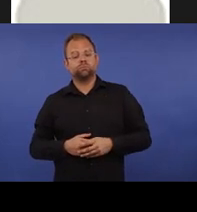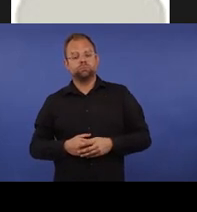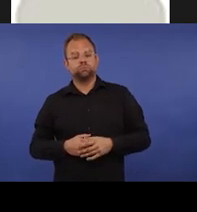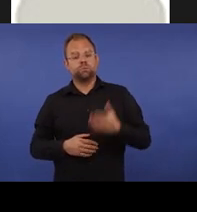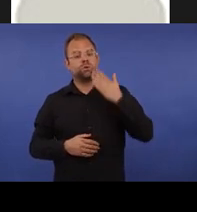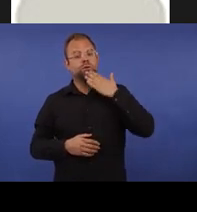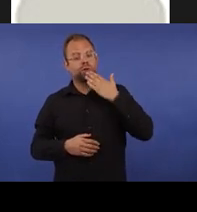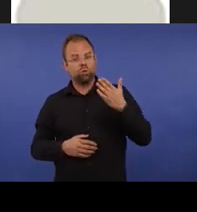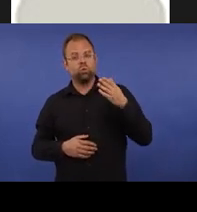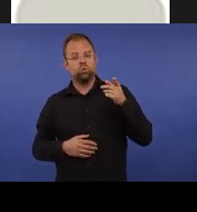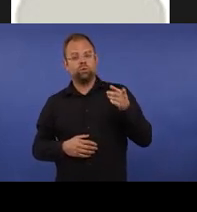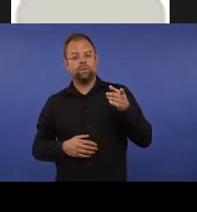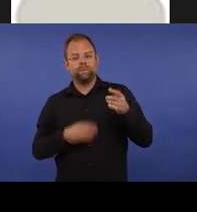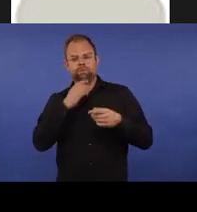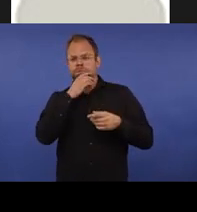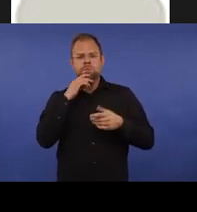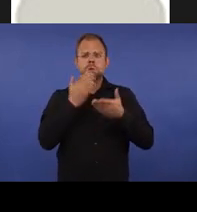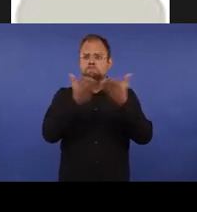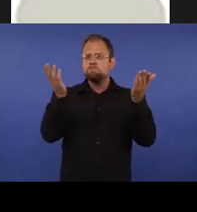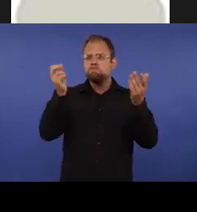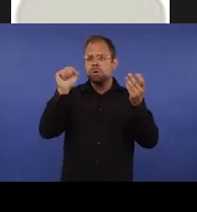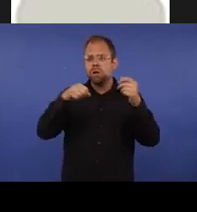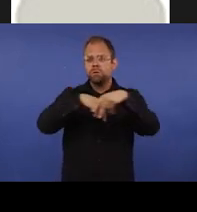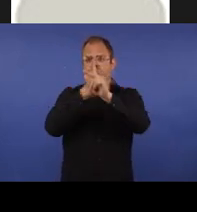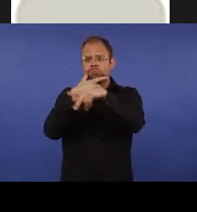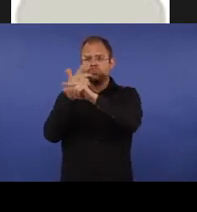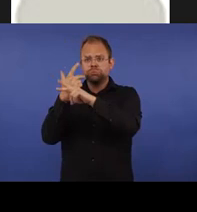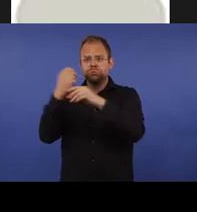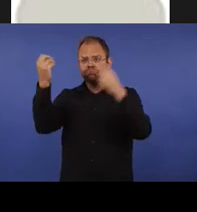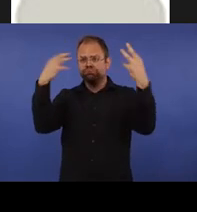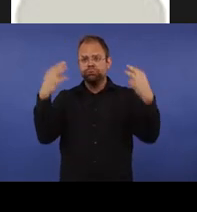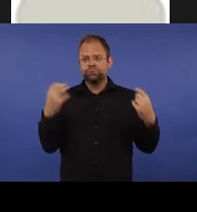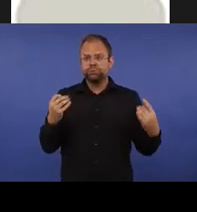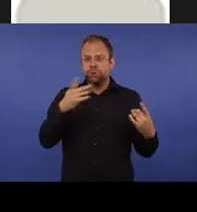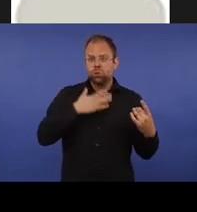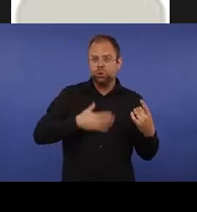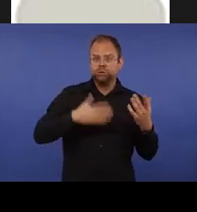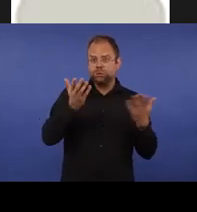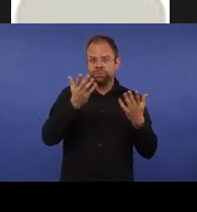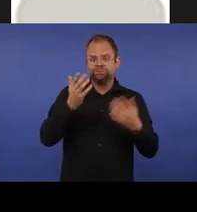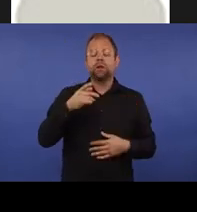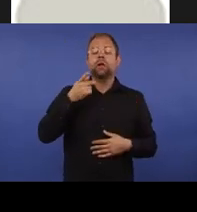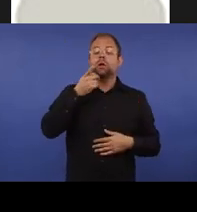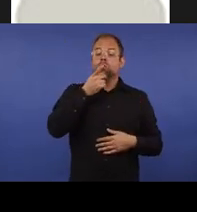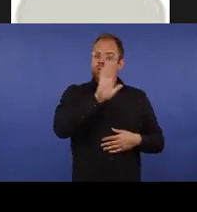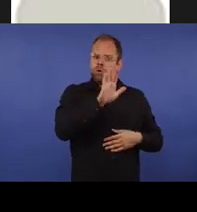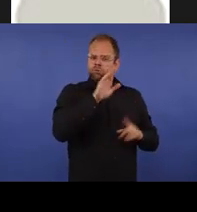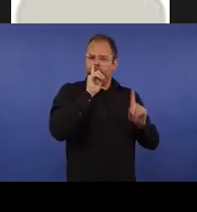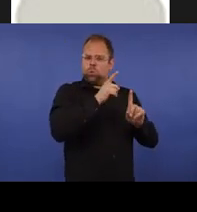needs are, and they will fall into different categories. And the ability to